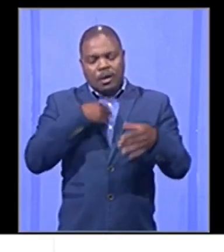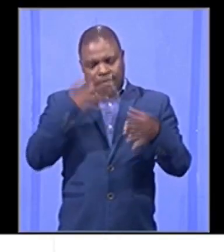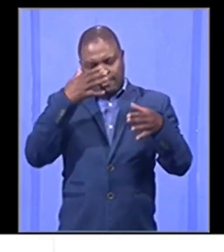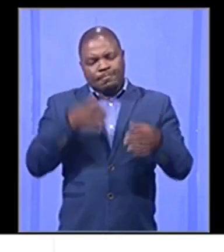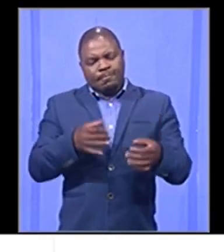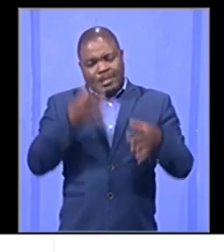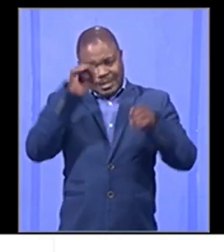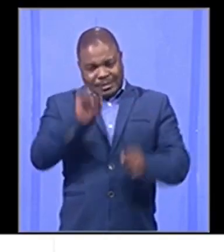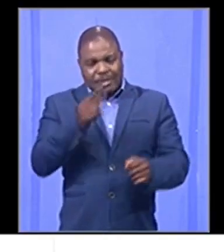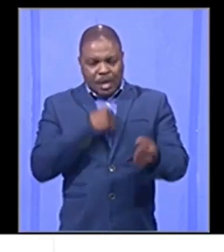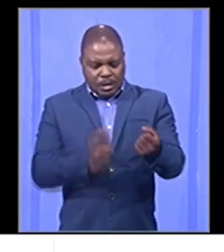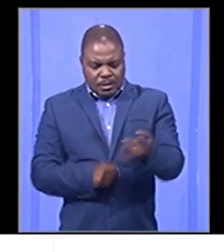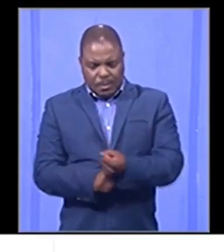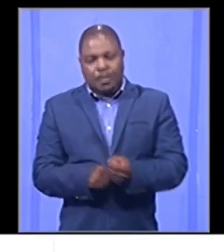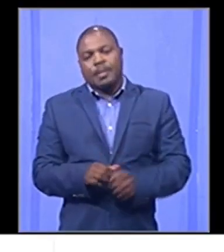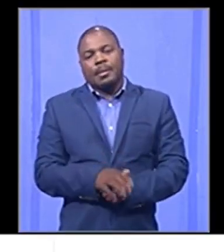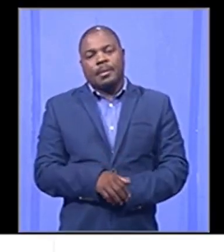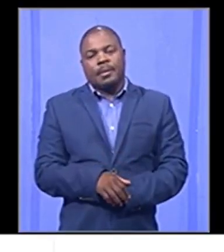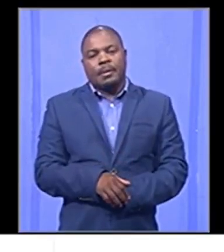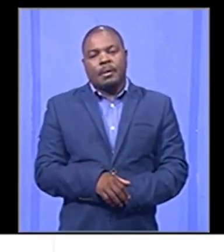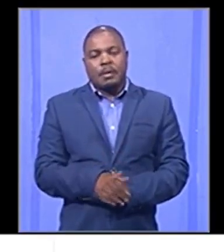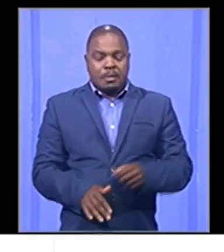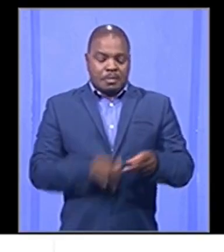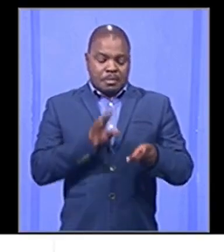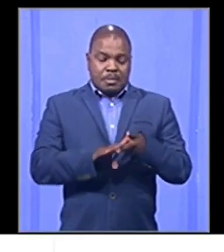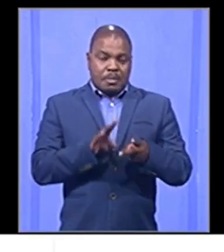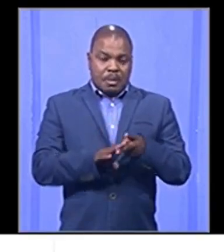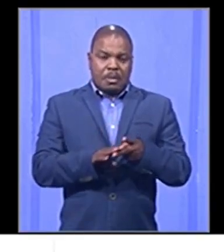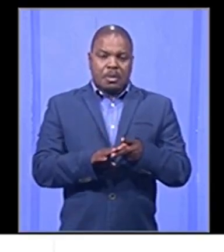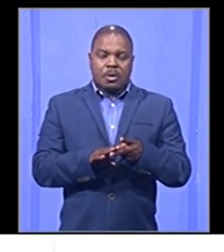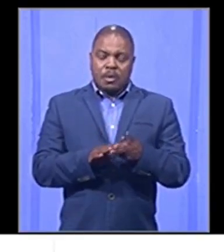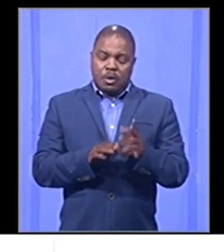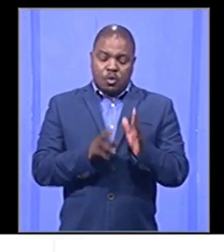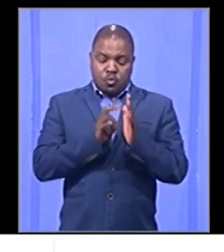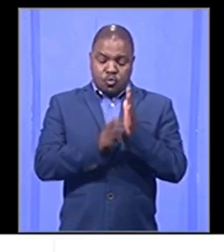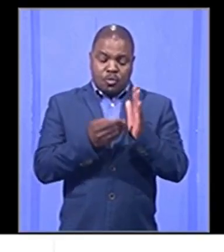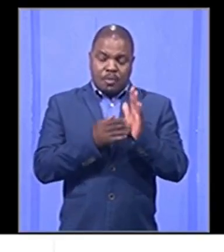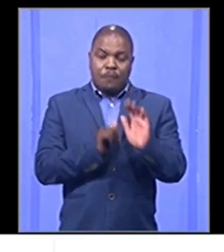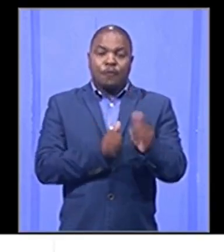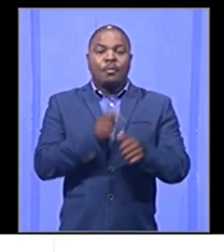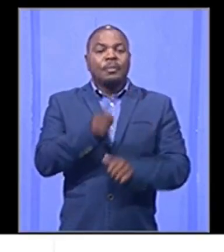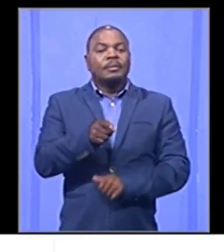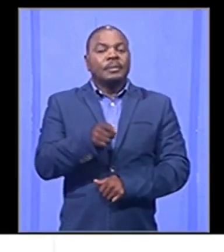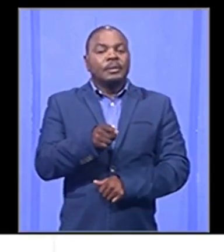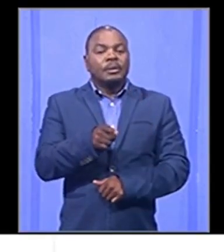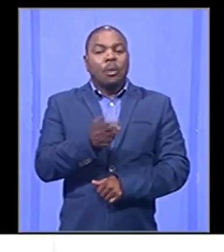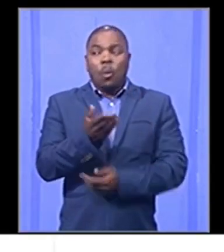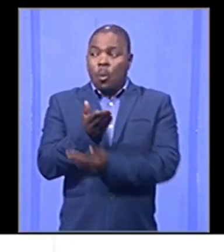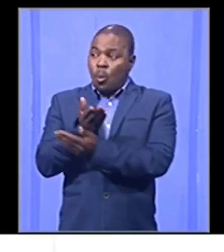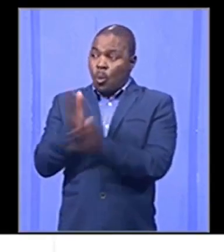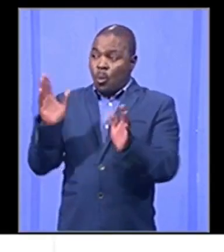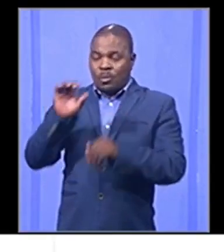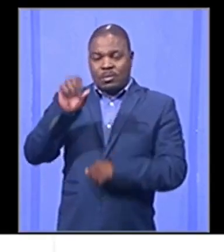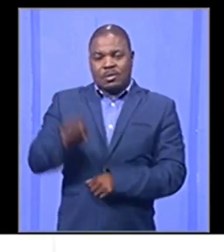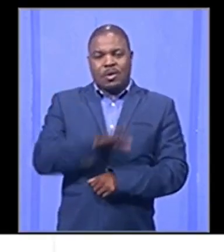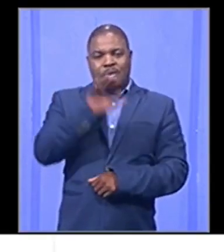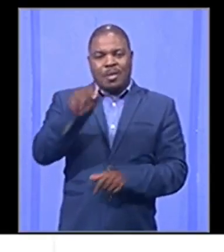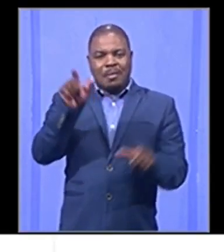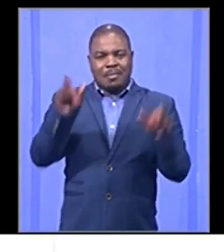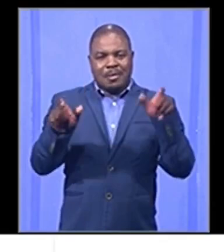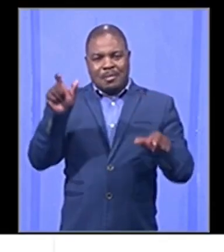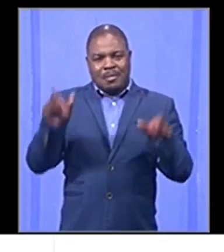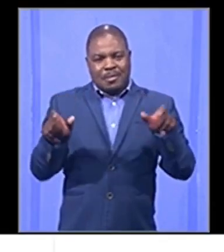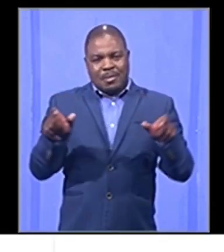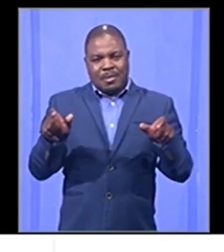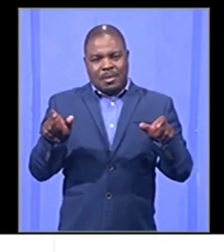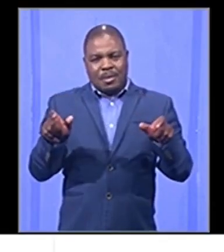and again adhere to the rule that every South African citizen must